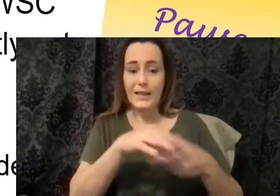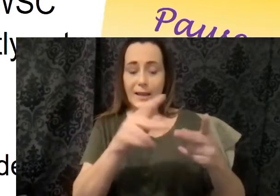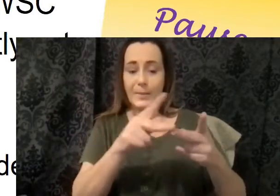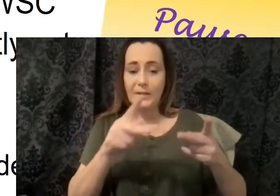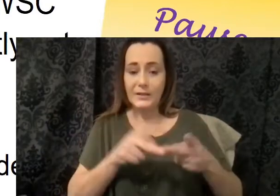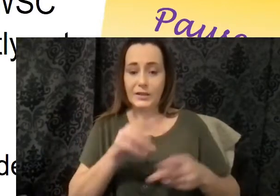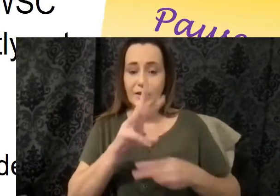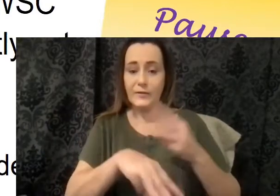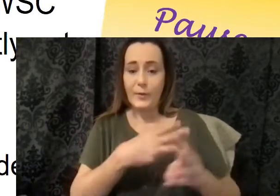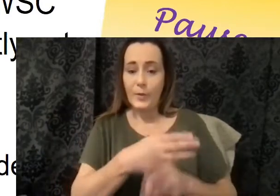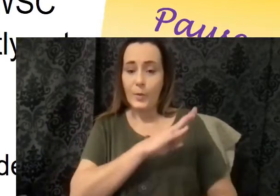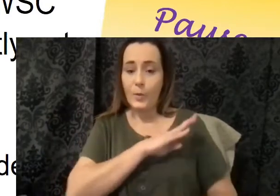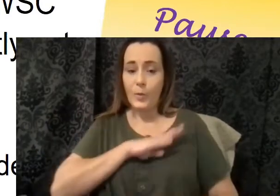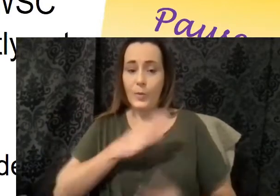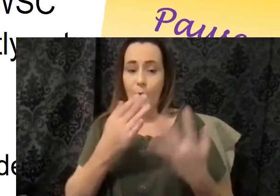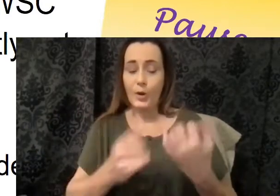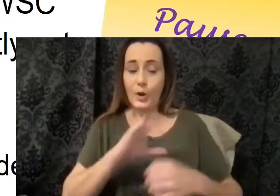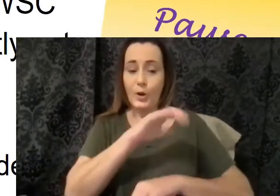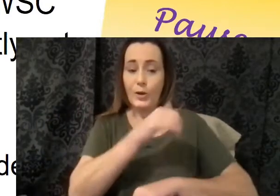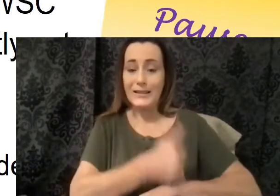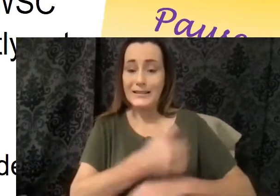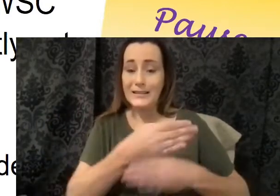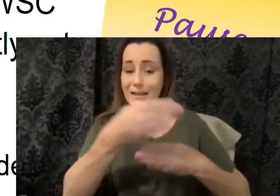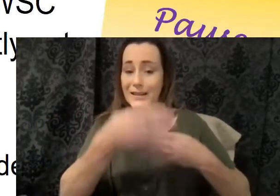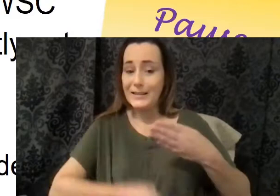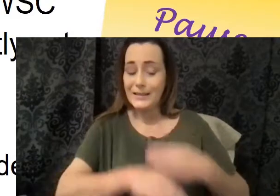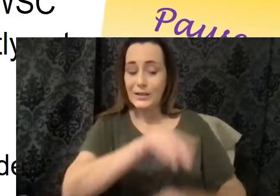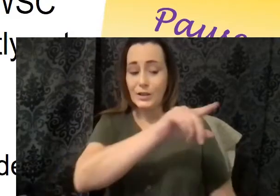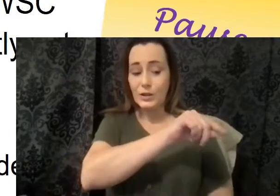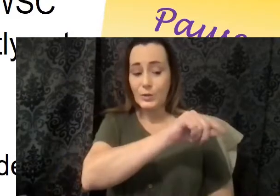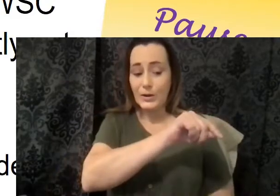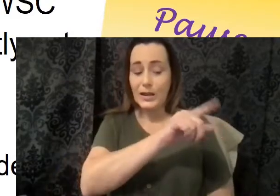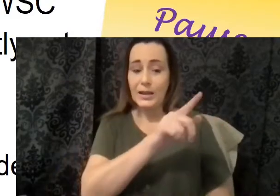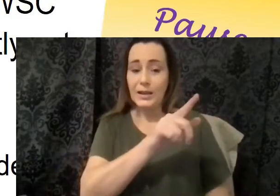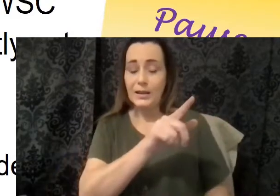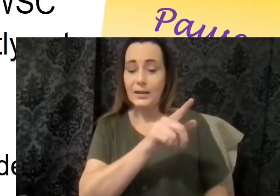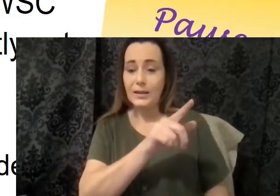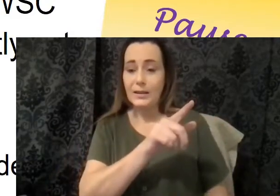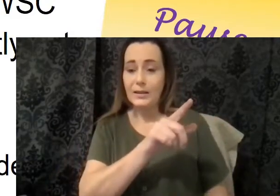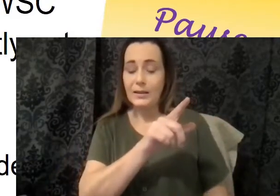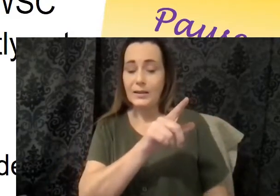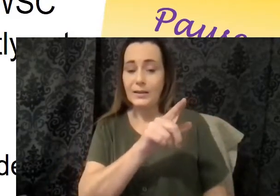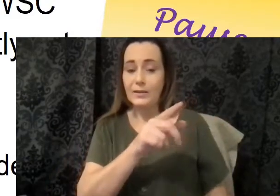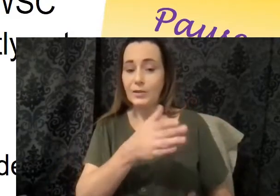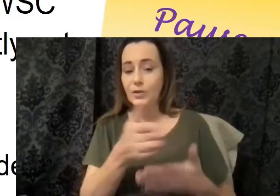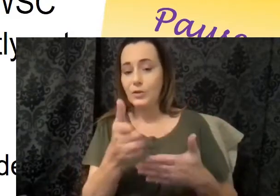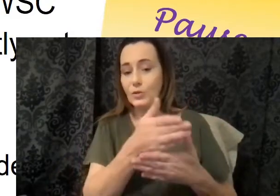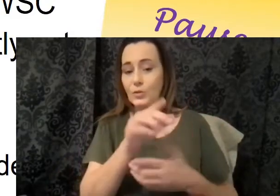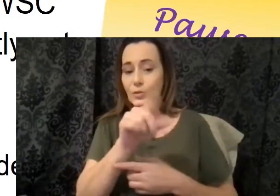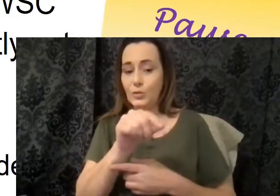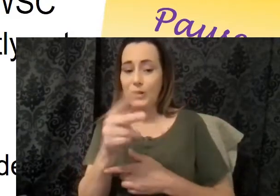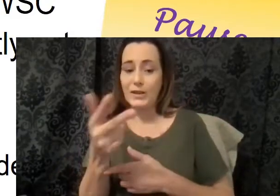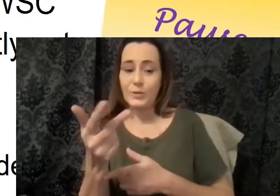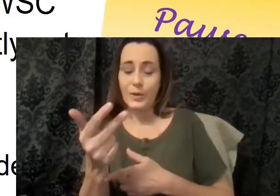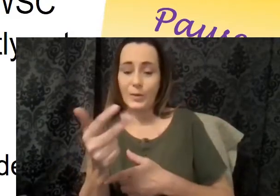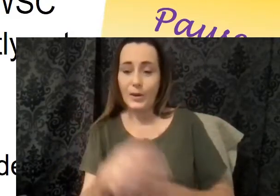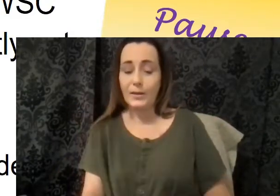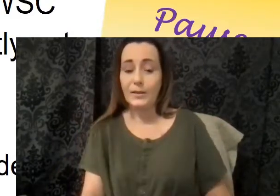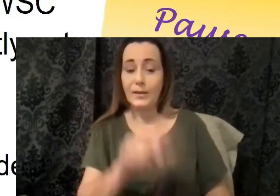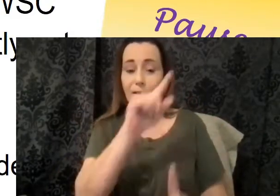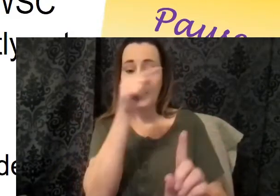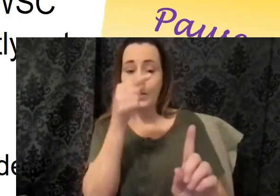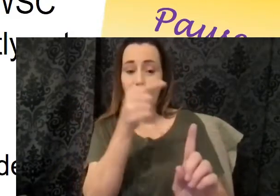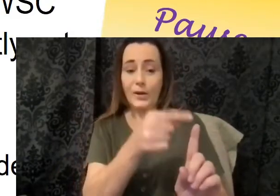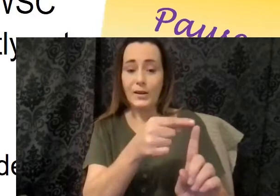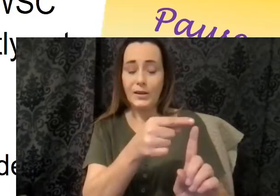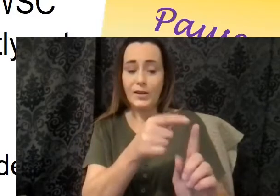Board, currently set to expire in 2022 to 2023. The intent